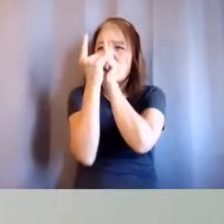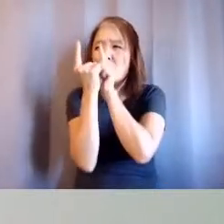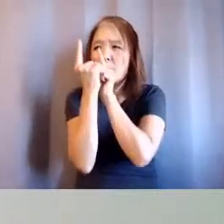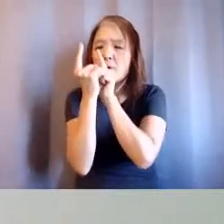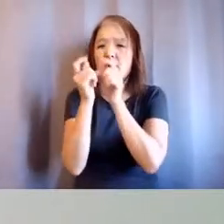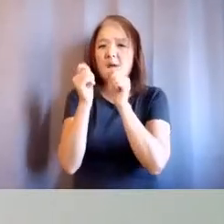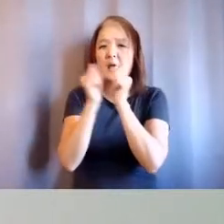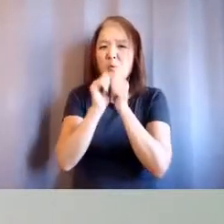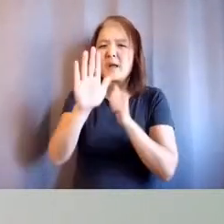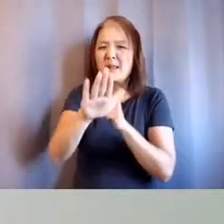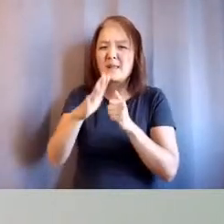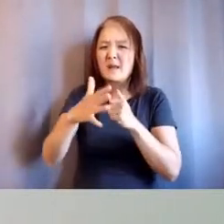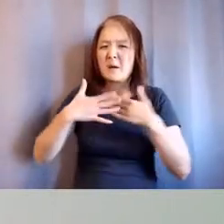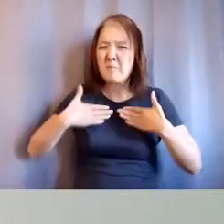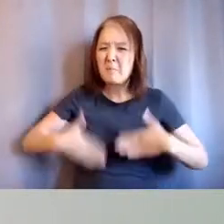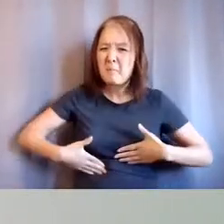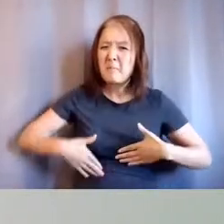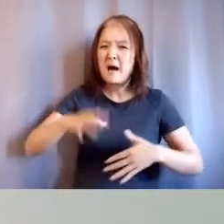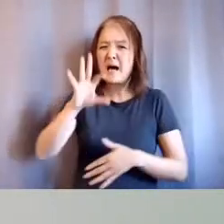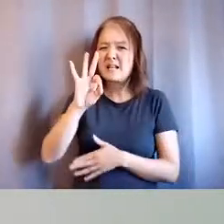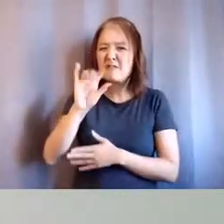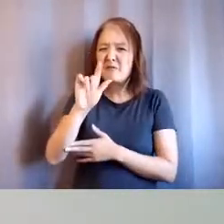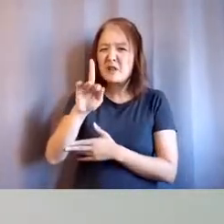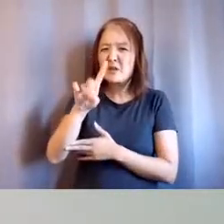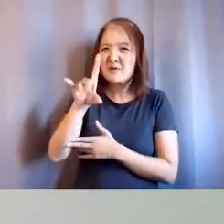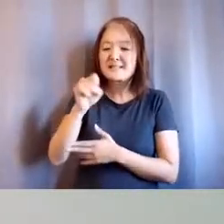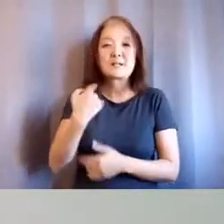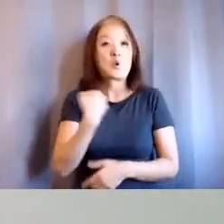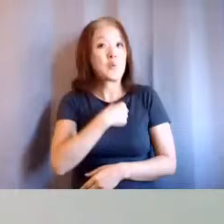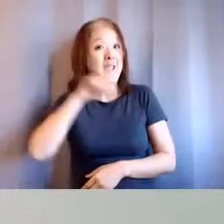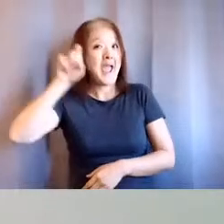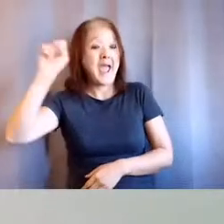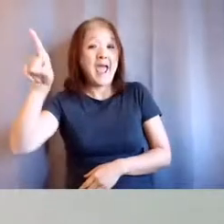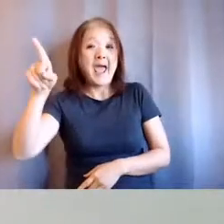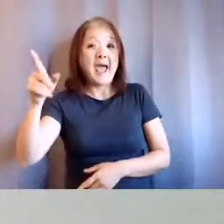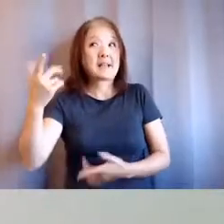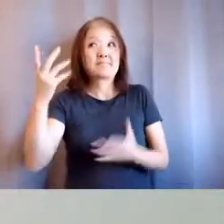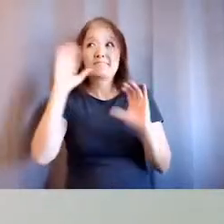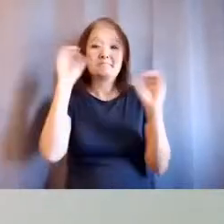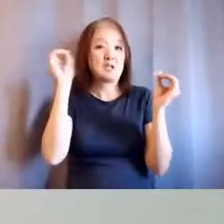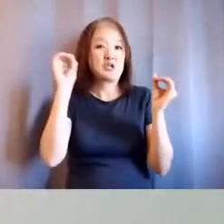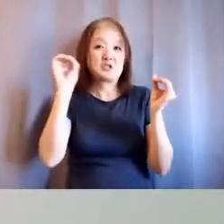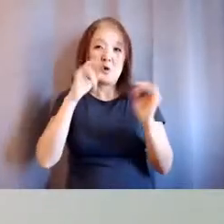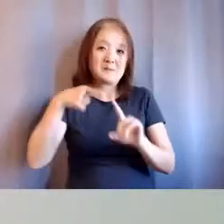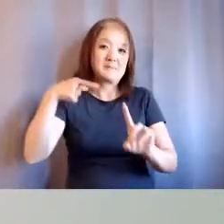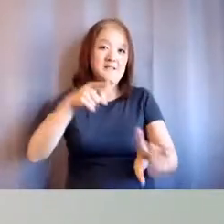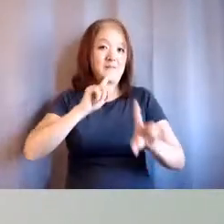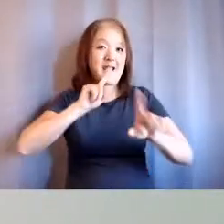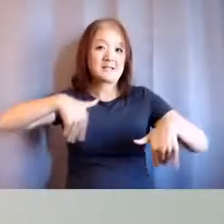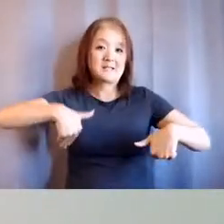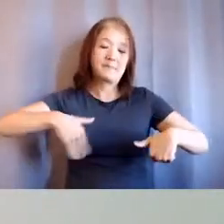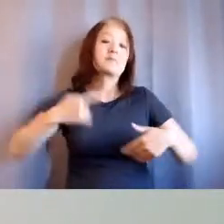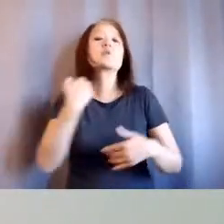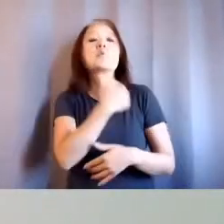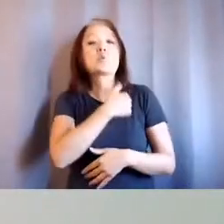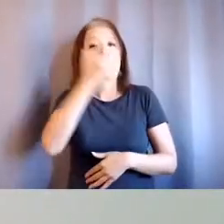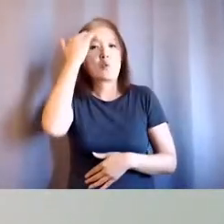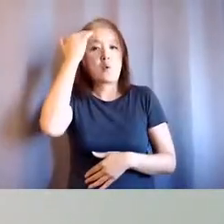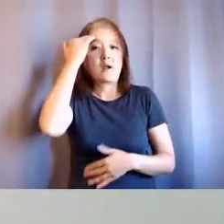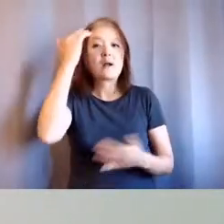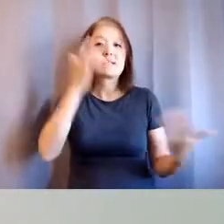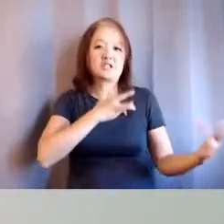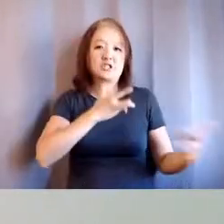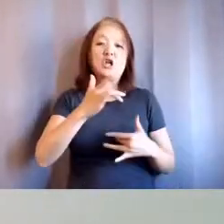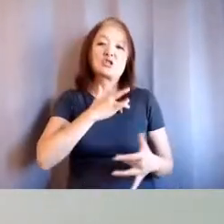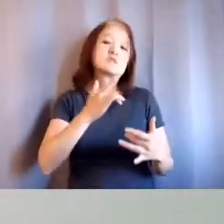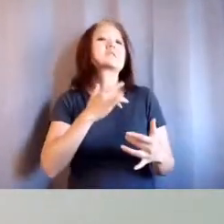fluids? We have asked that question and we do not have a specific answer on that yet, but we are well aware that there are concerns